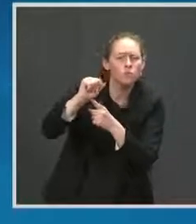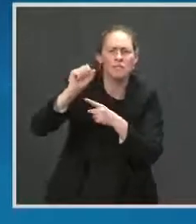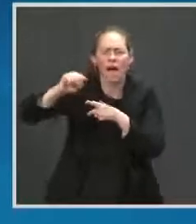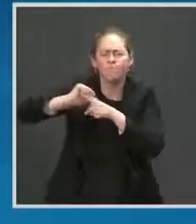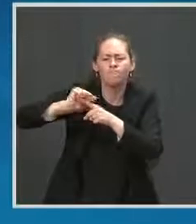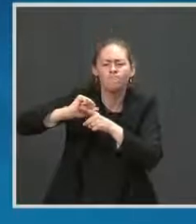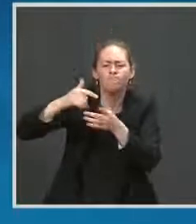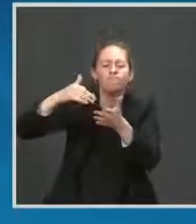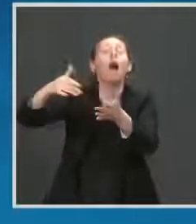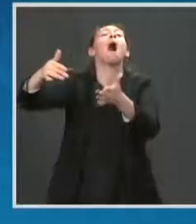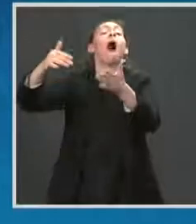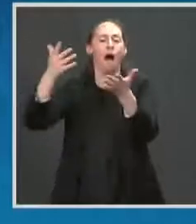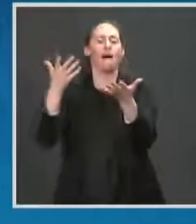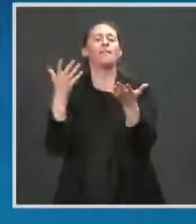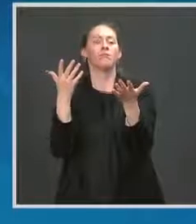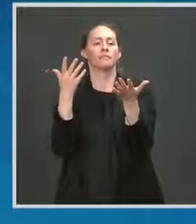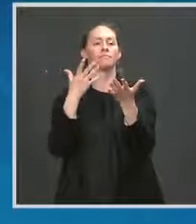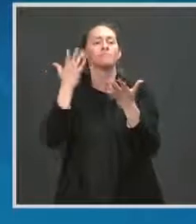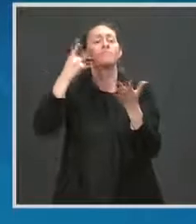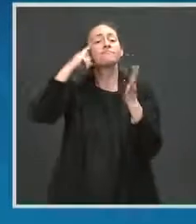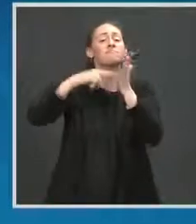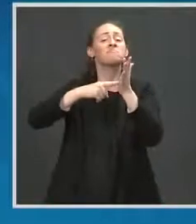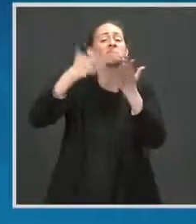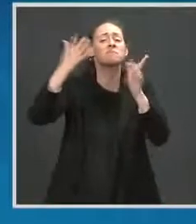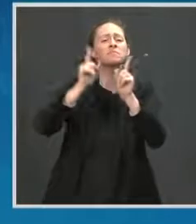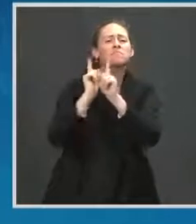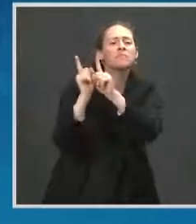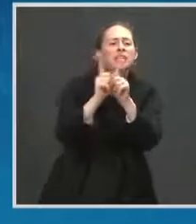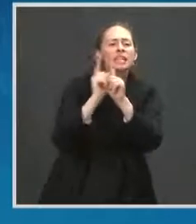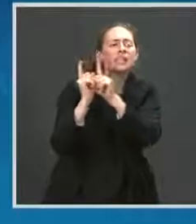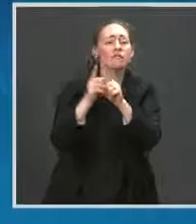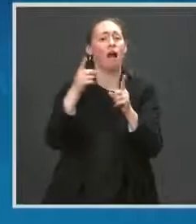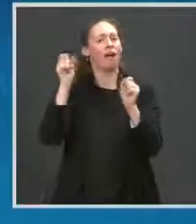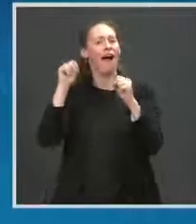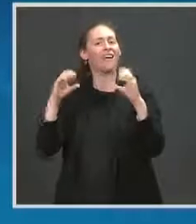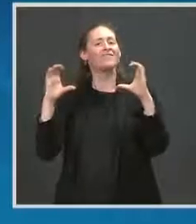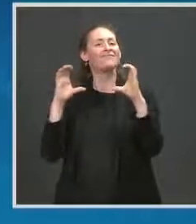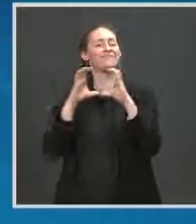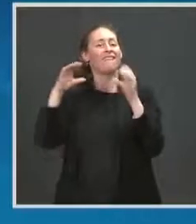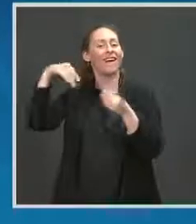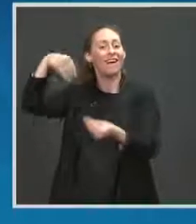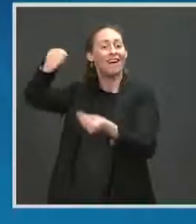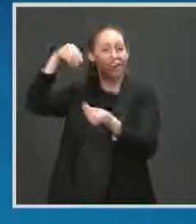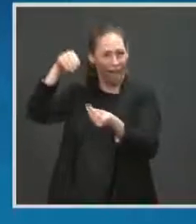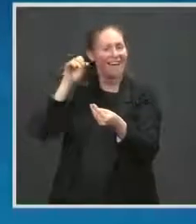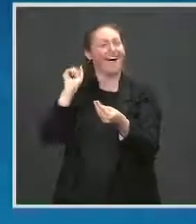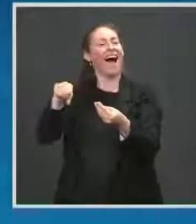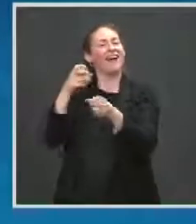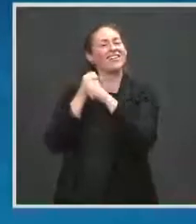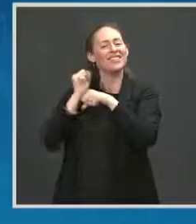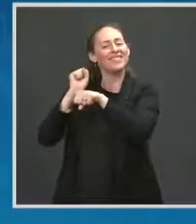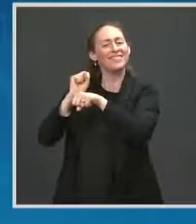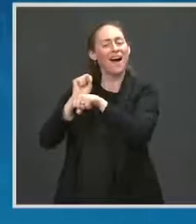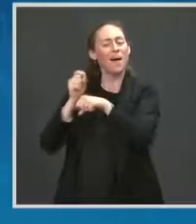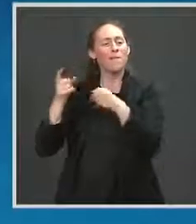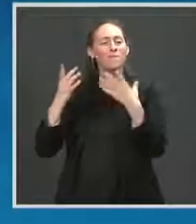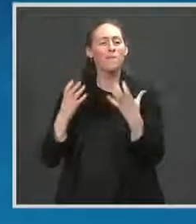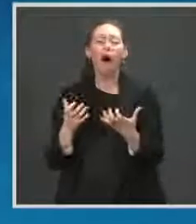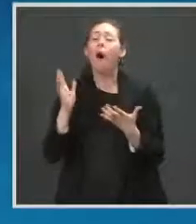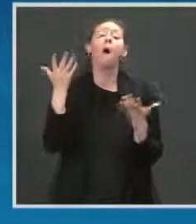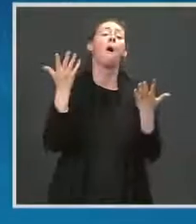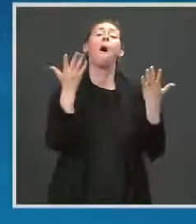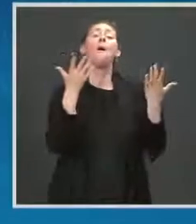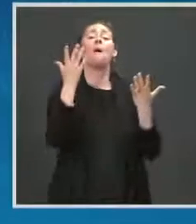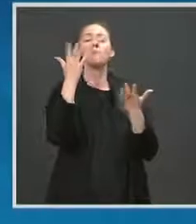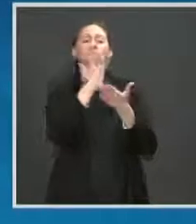program or an apprenticeship to get the certificate they need to get the job they want. For some, that's a